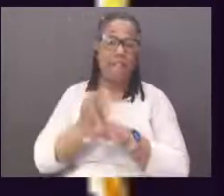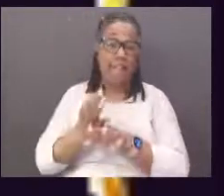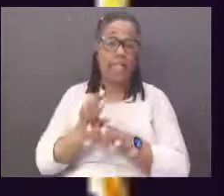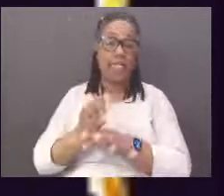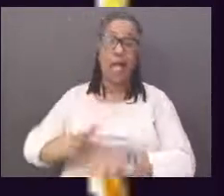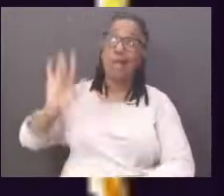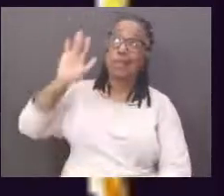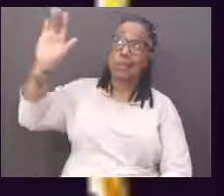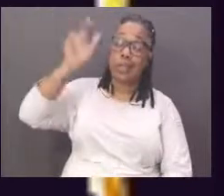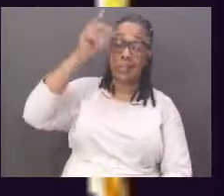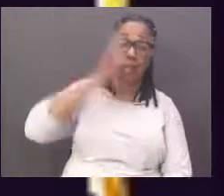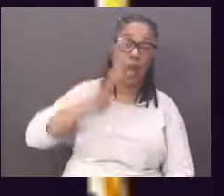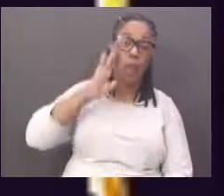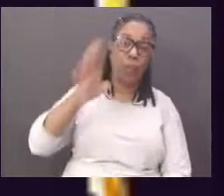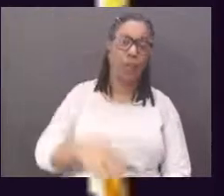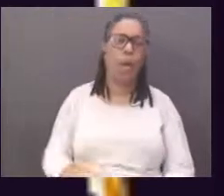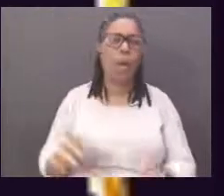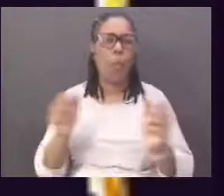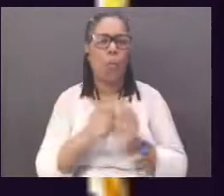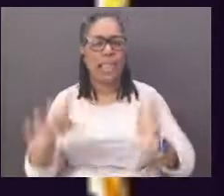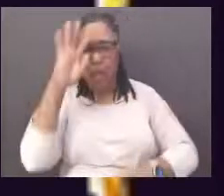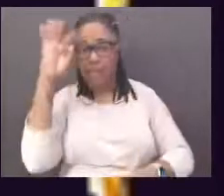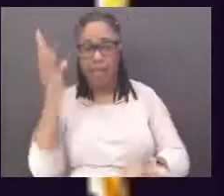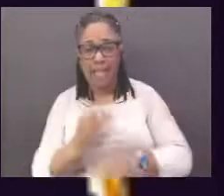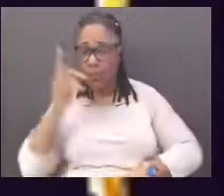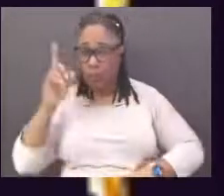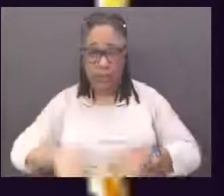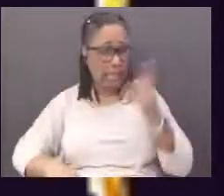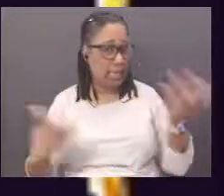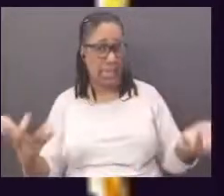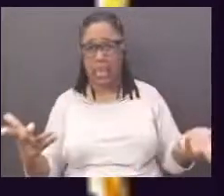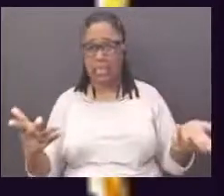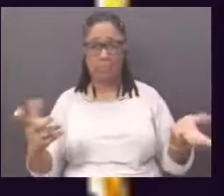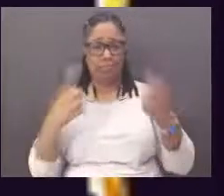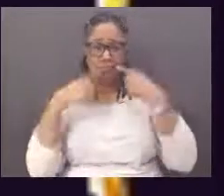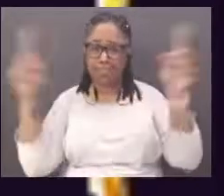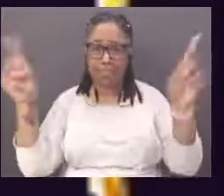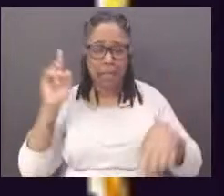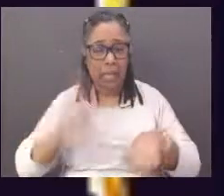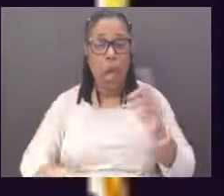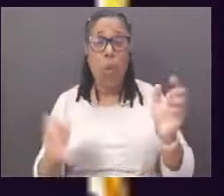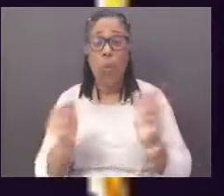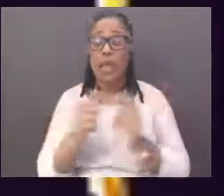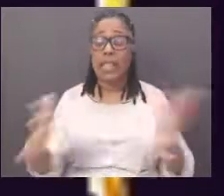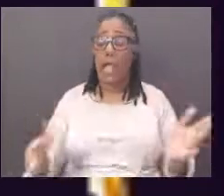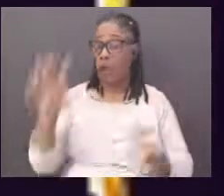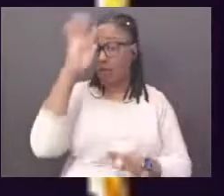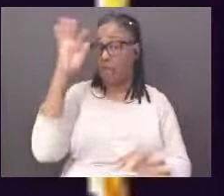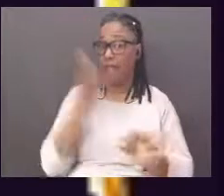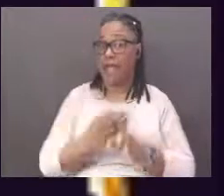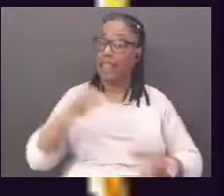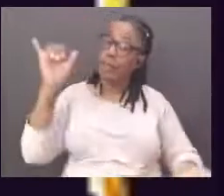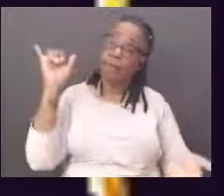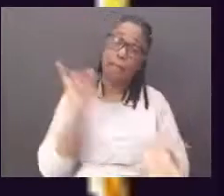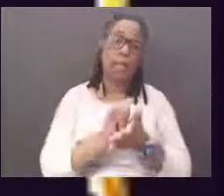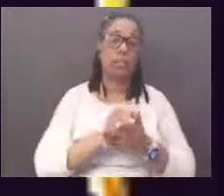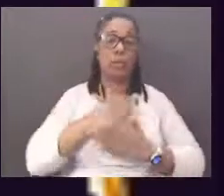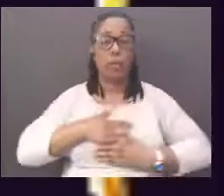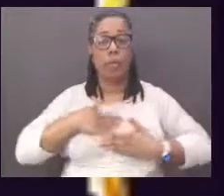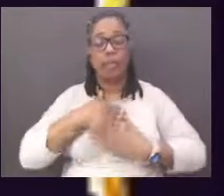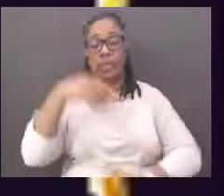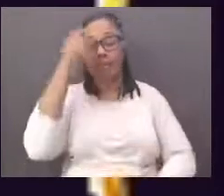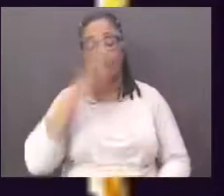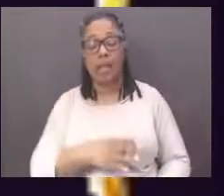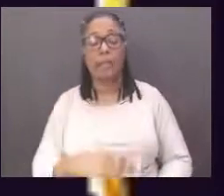without faith. The Bible says, but without faith, it is impossible to please him. For he that cometh to God